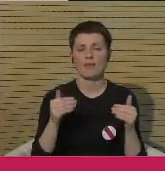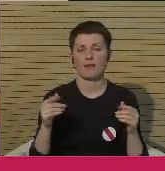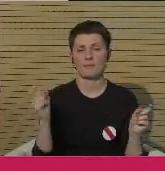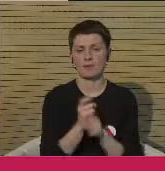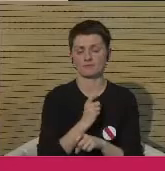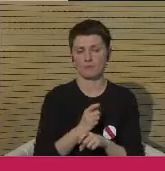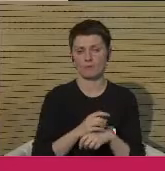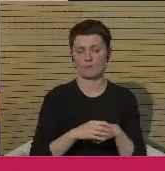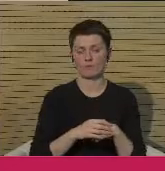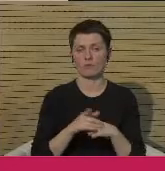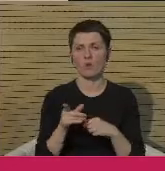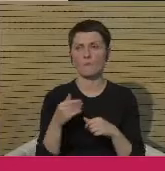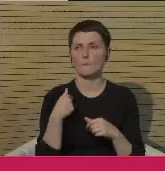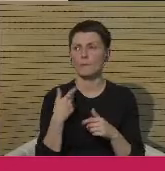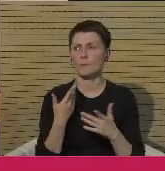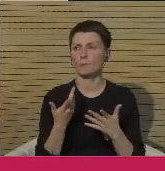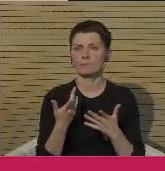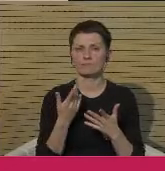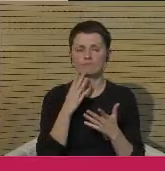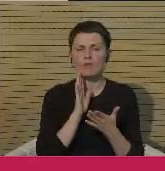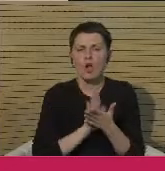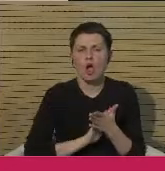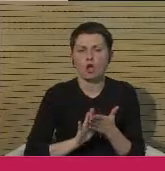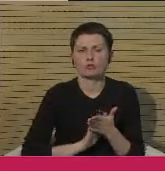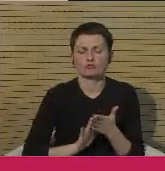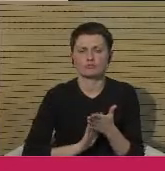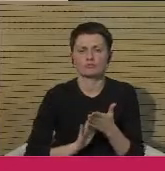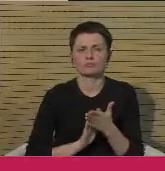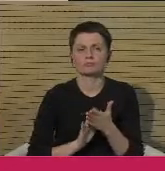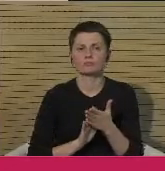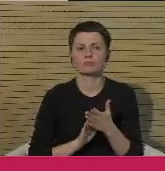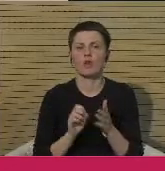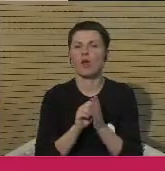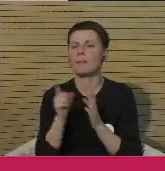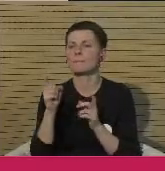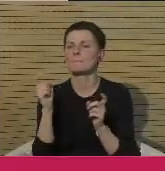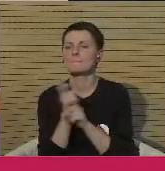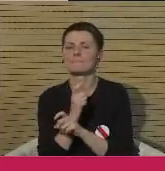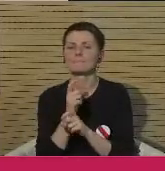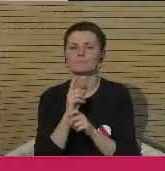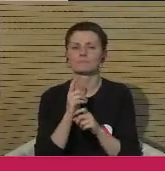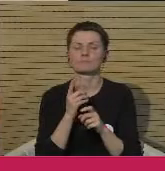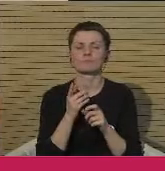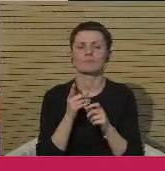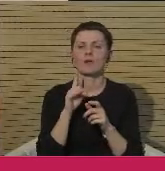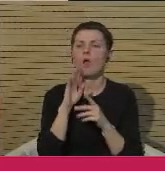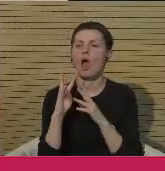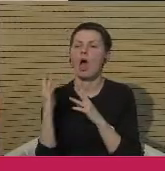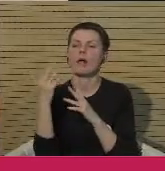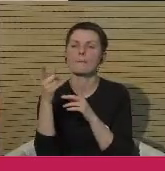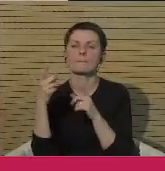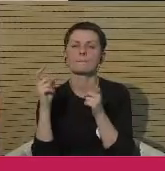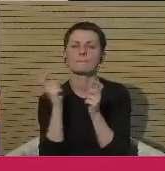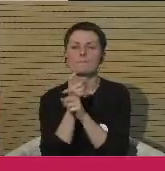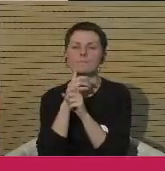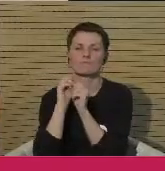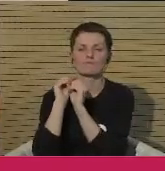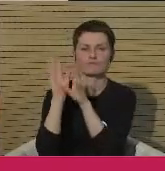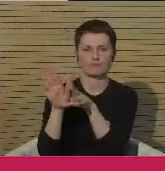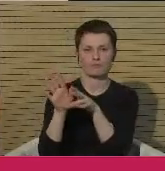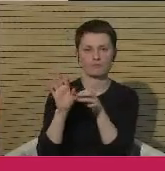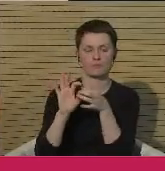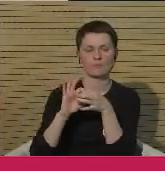regime ceased or rejected its being a state. It was like a catharsis from the state